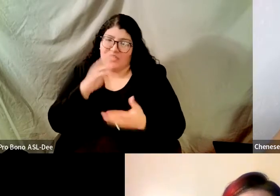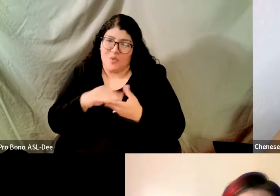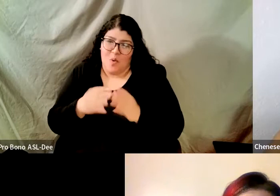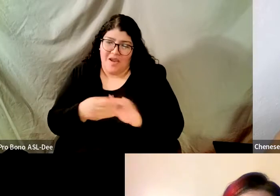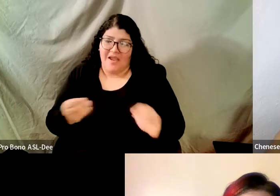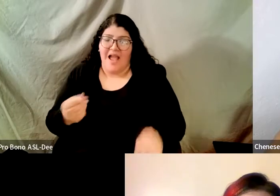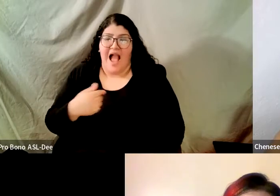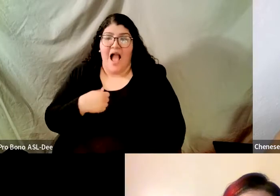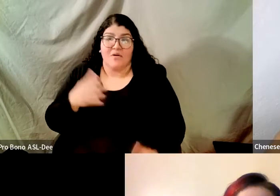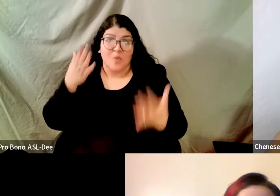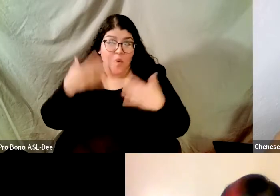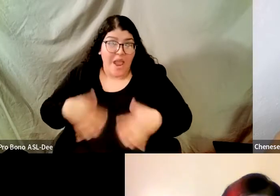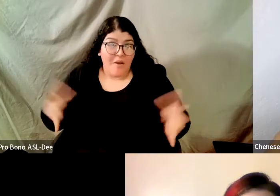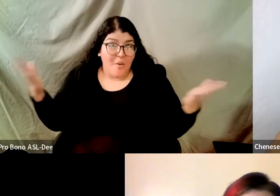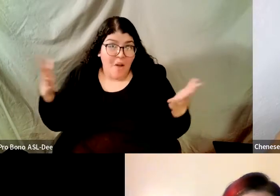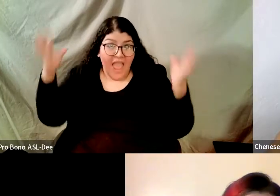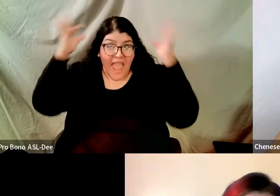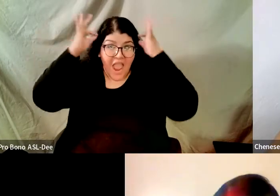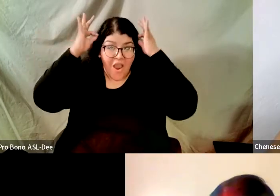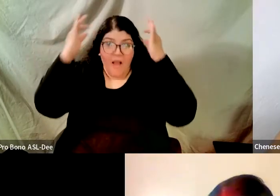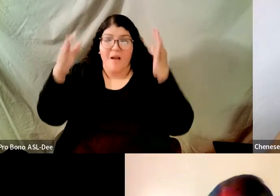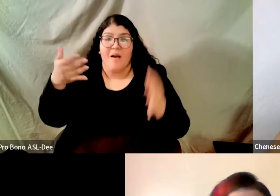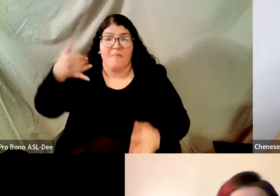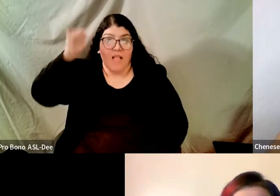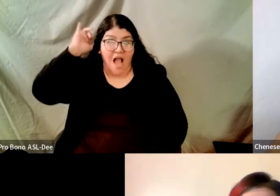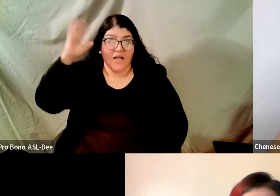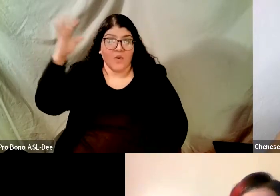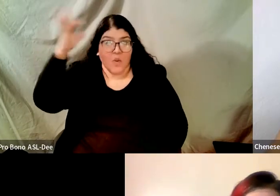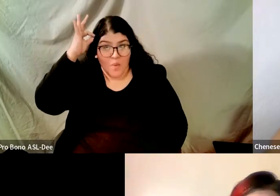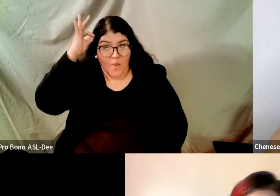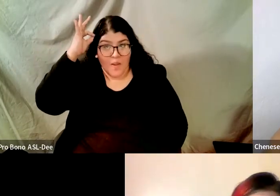wearing blonde hair. So I had a blonde wig on. And at the